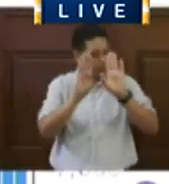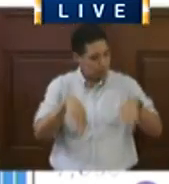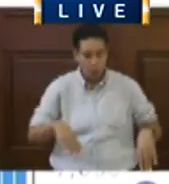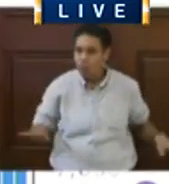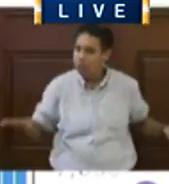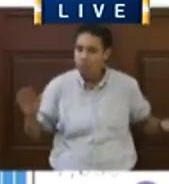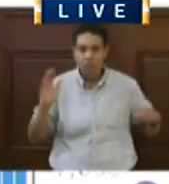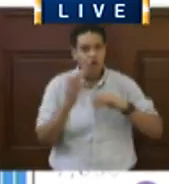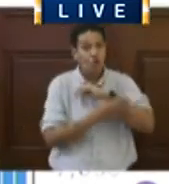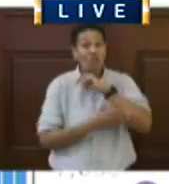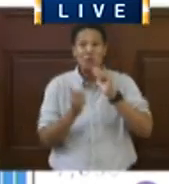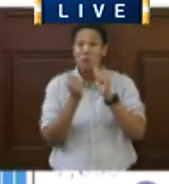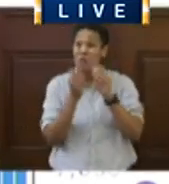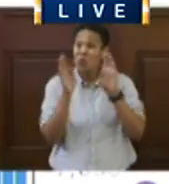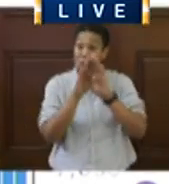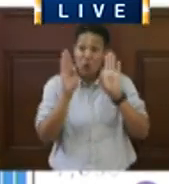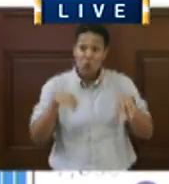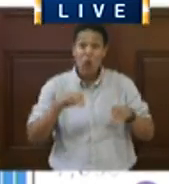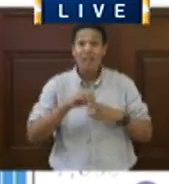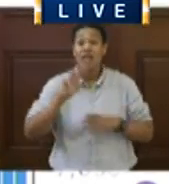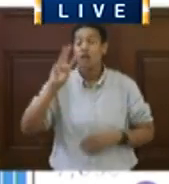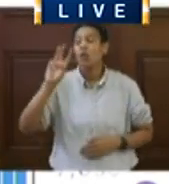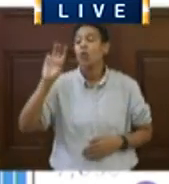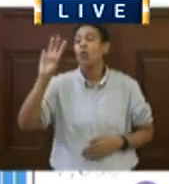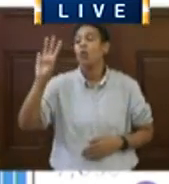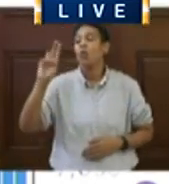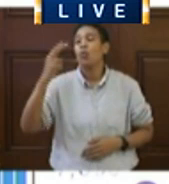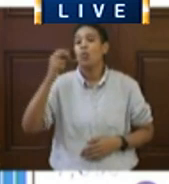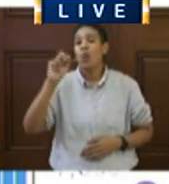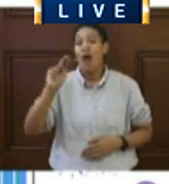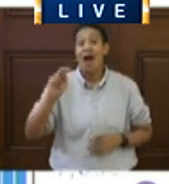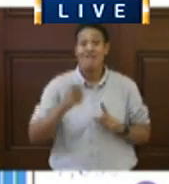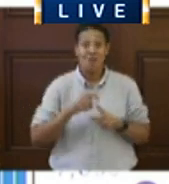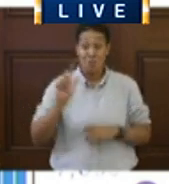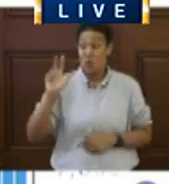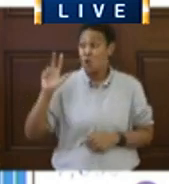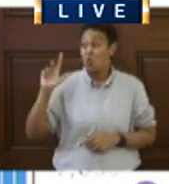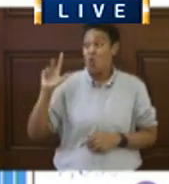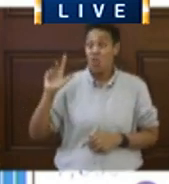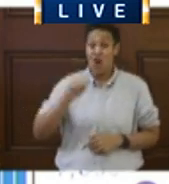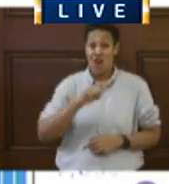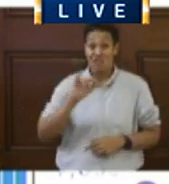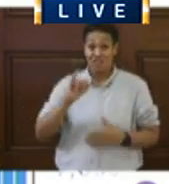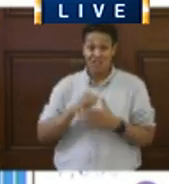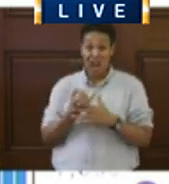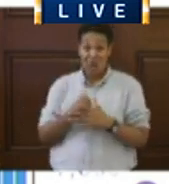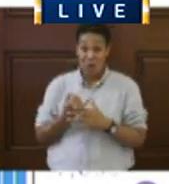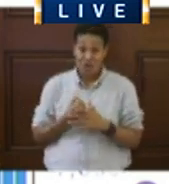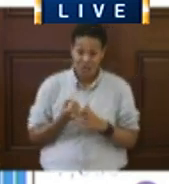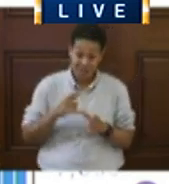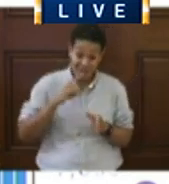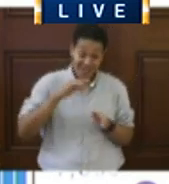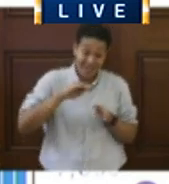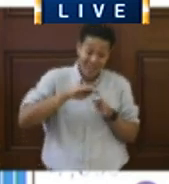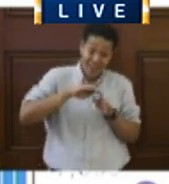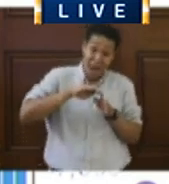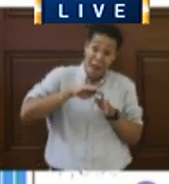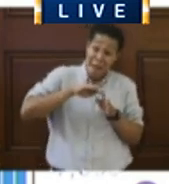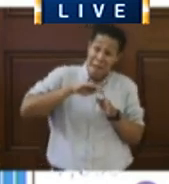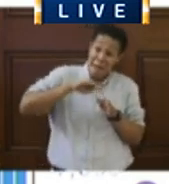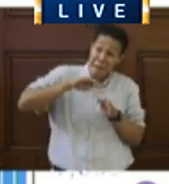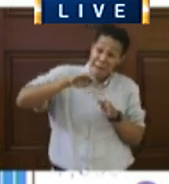the lockdown in Wuhan in place from the 23rd of January, the peak was not reached until